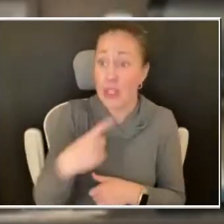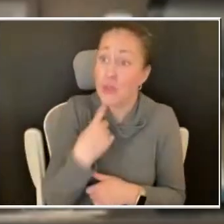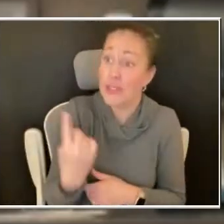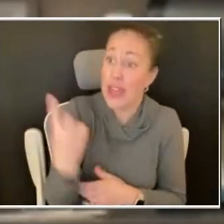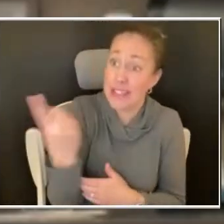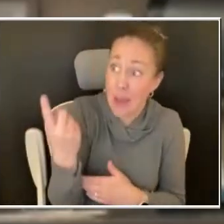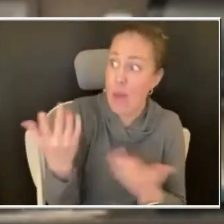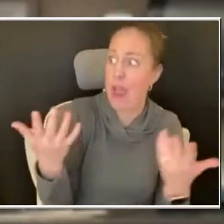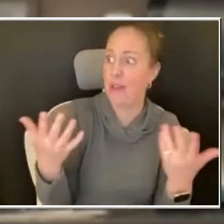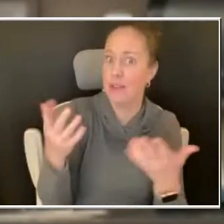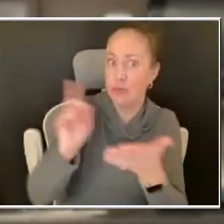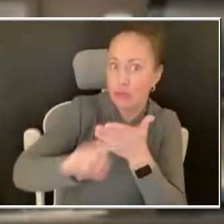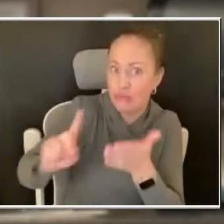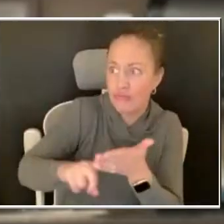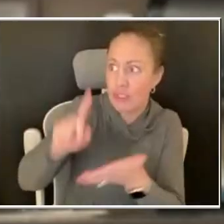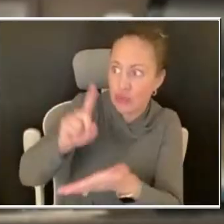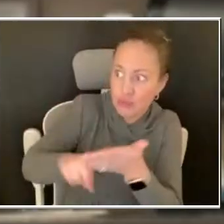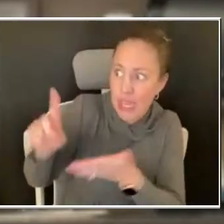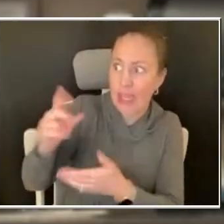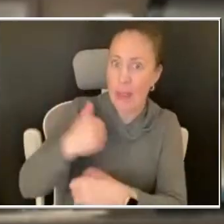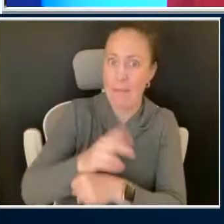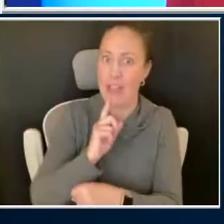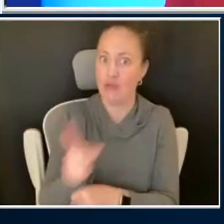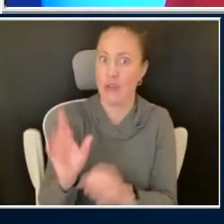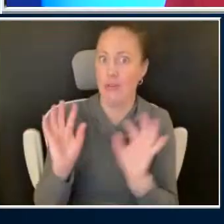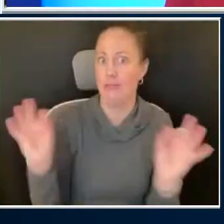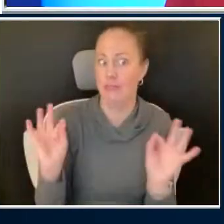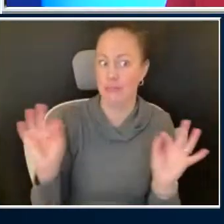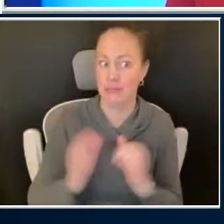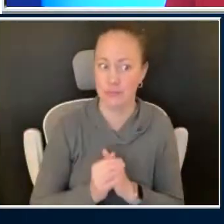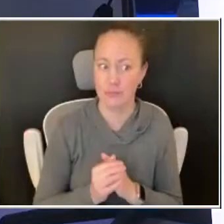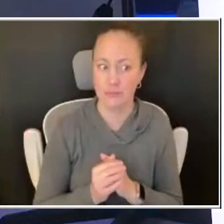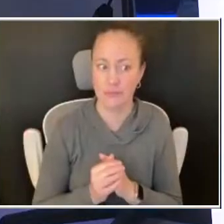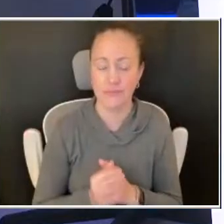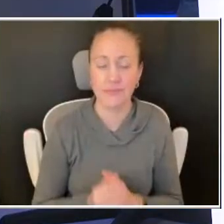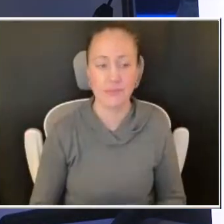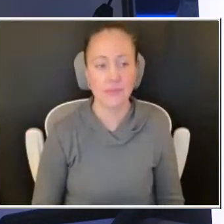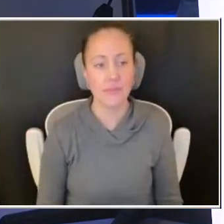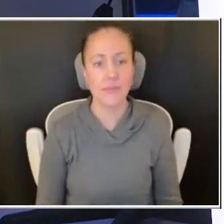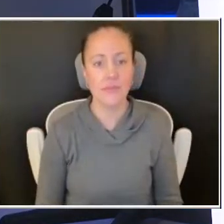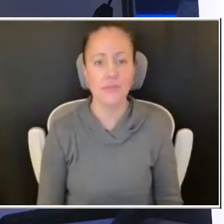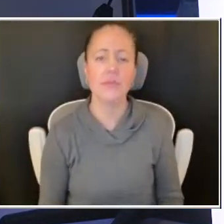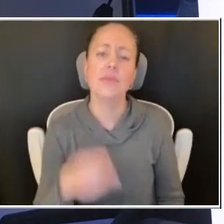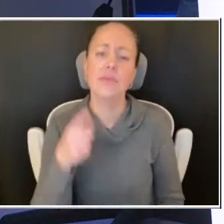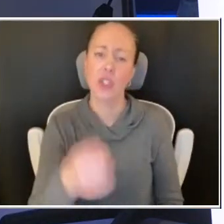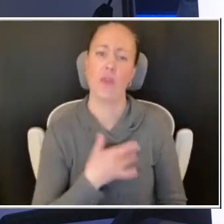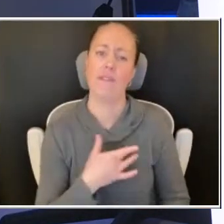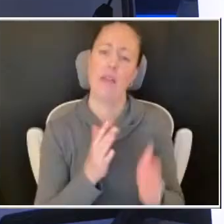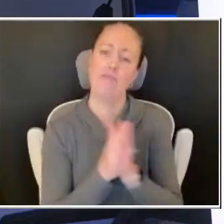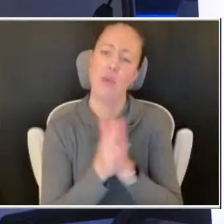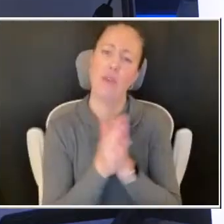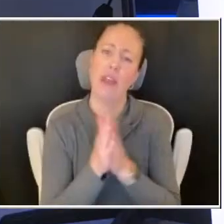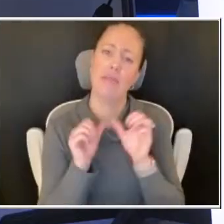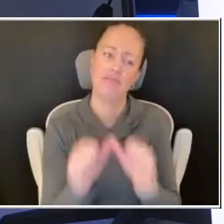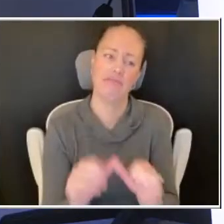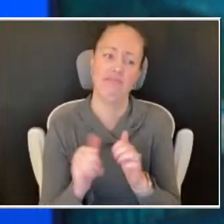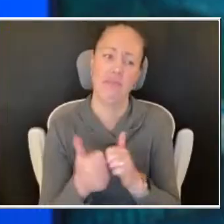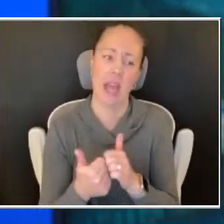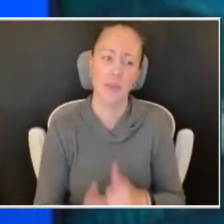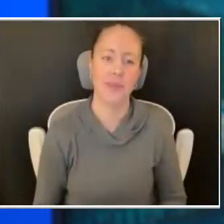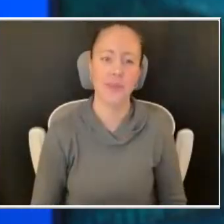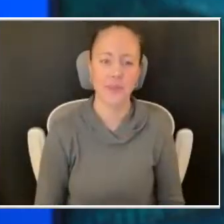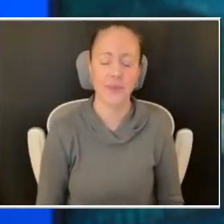to make sure that there's nothing worse going on. What kept you motivated during this time out? Yeah, I